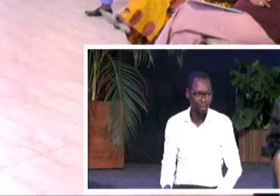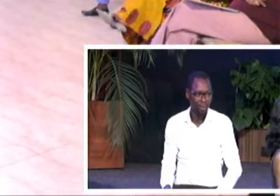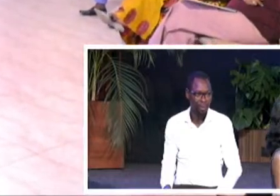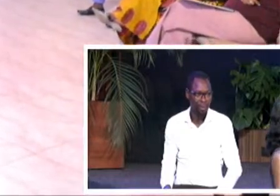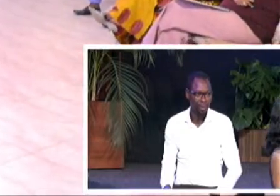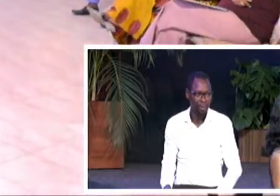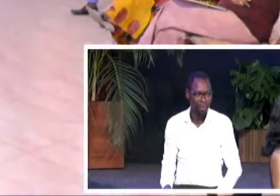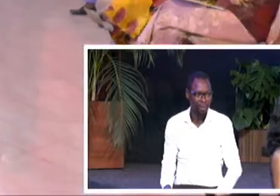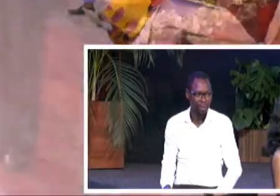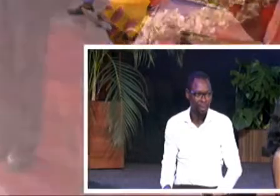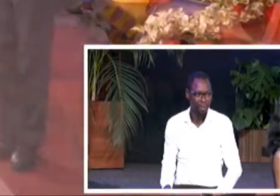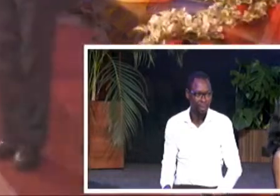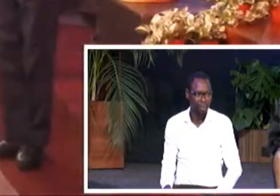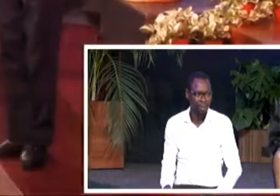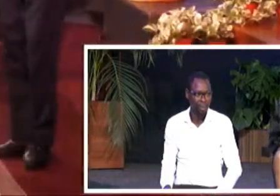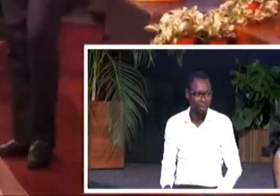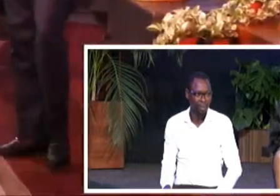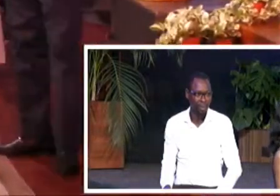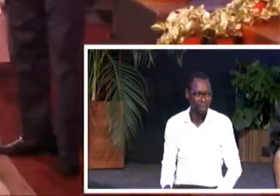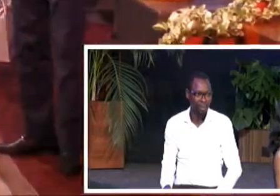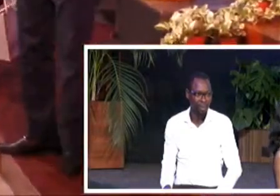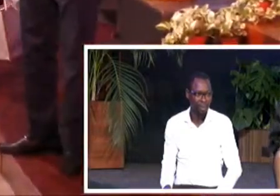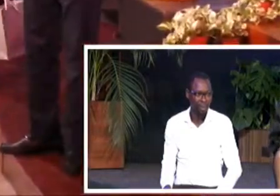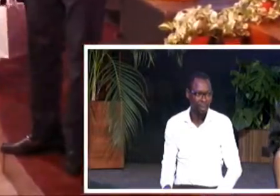are happy for you. It's your birthday. How old are you?